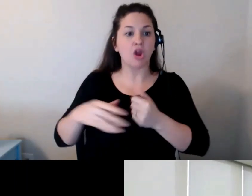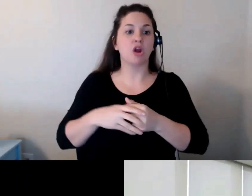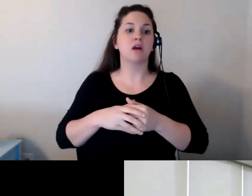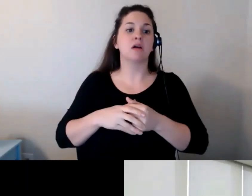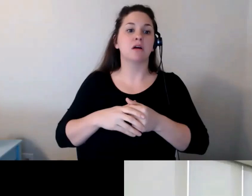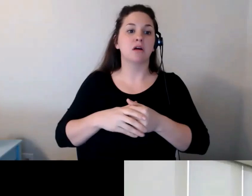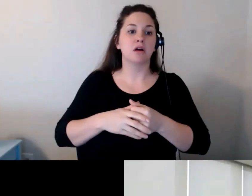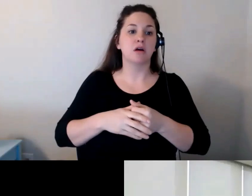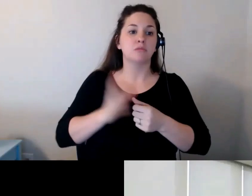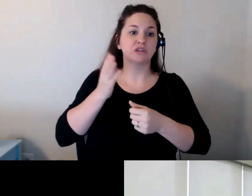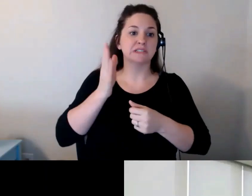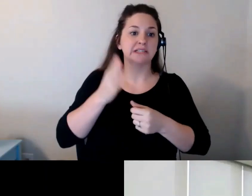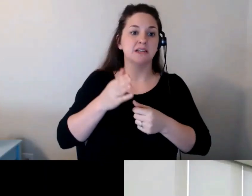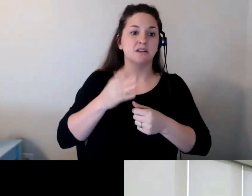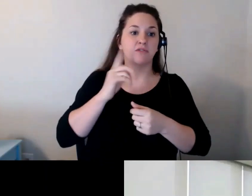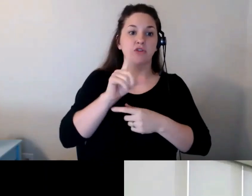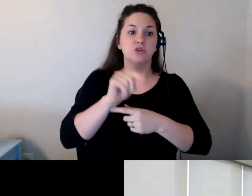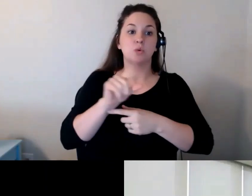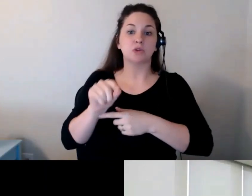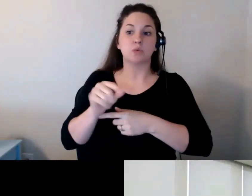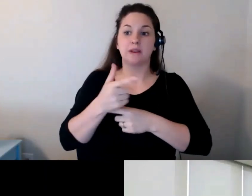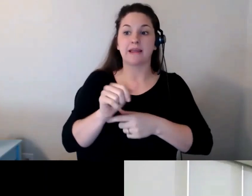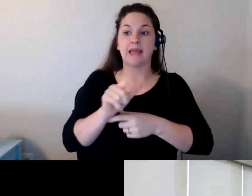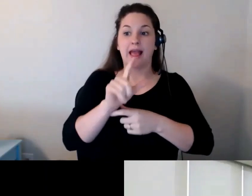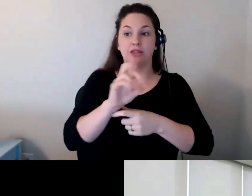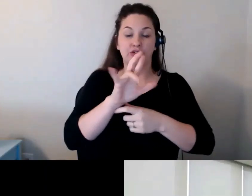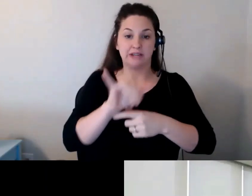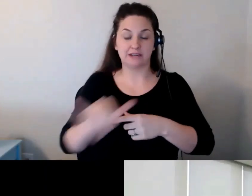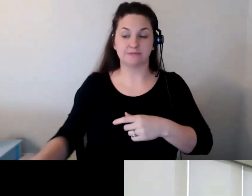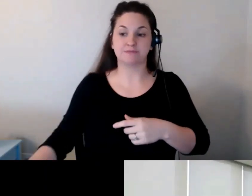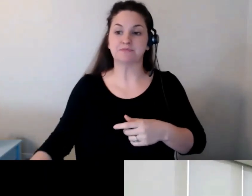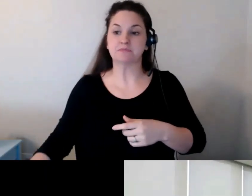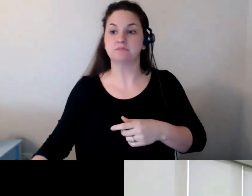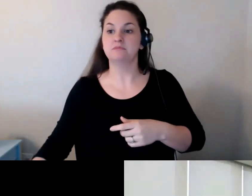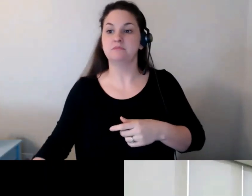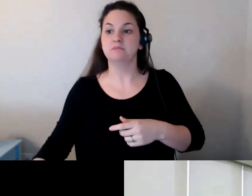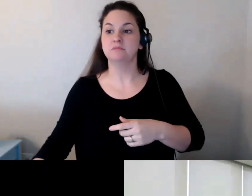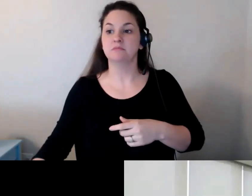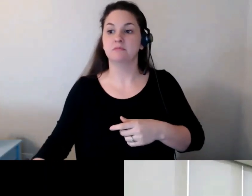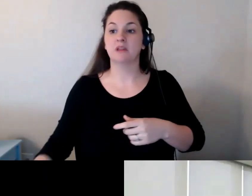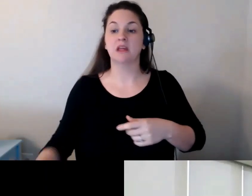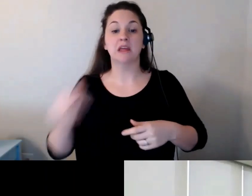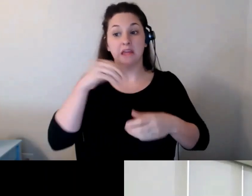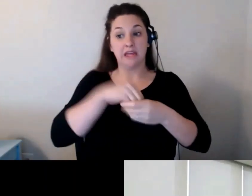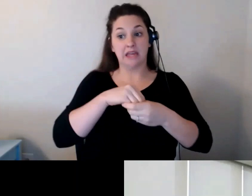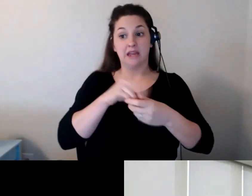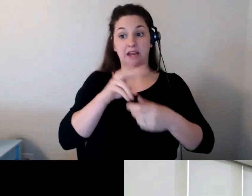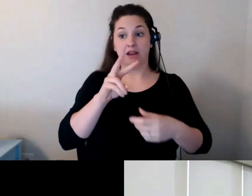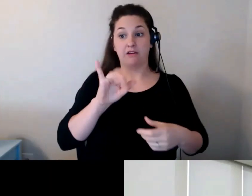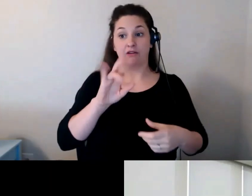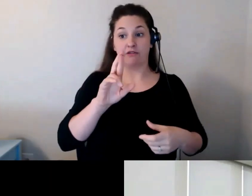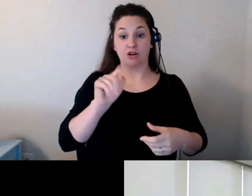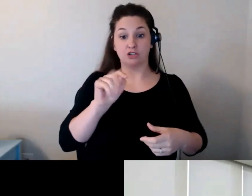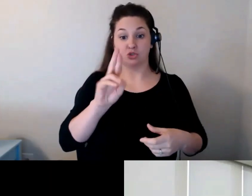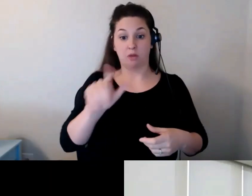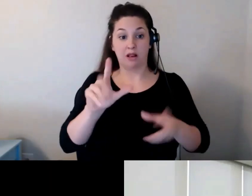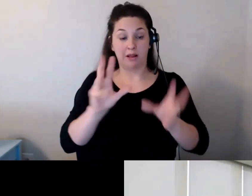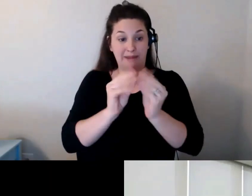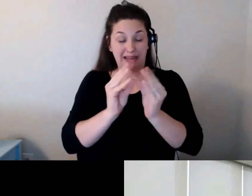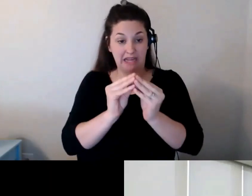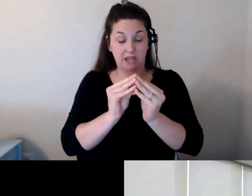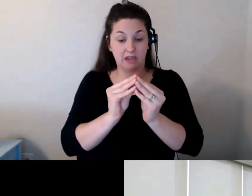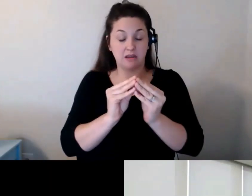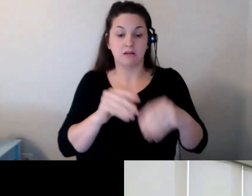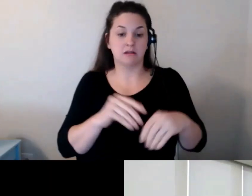what is the 2020 gallery. In the virtual meeting, for those who might not have focused on